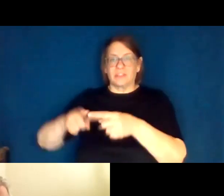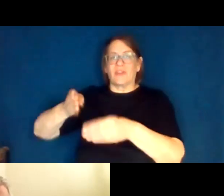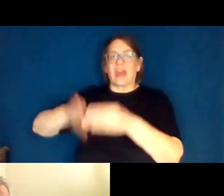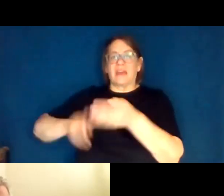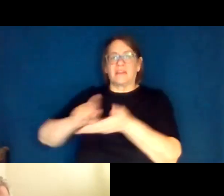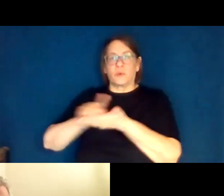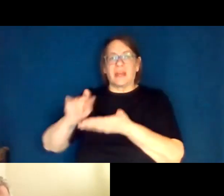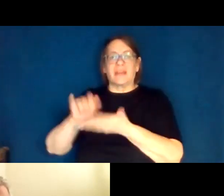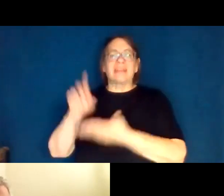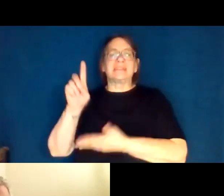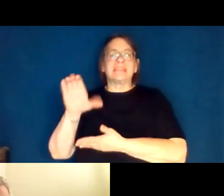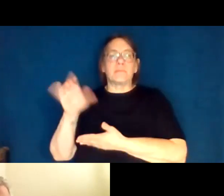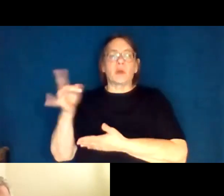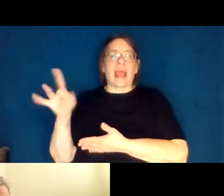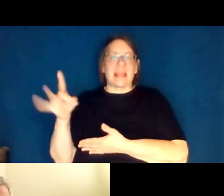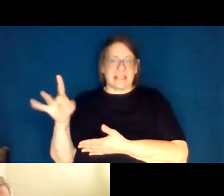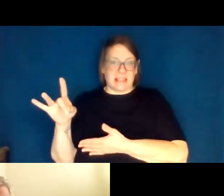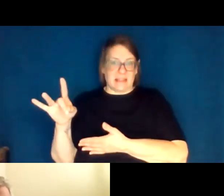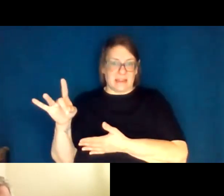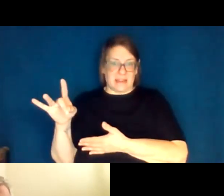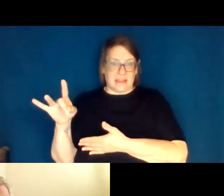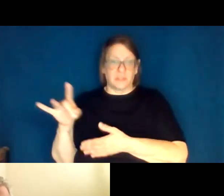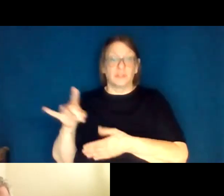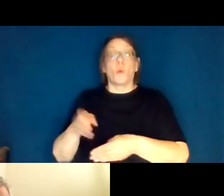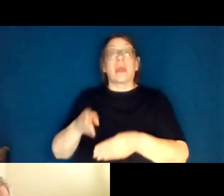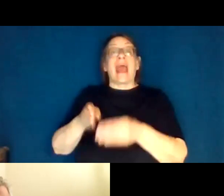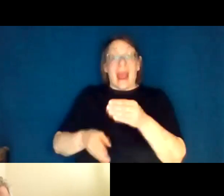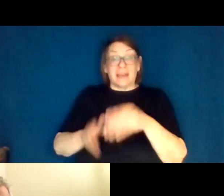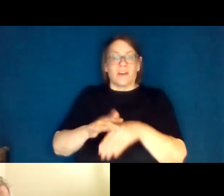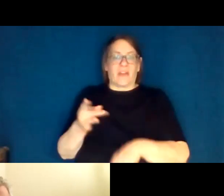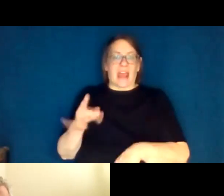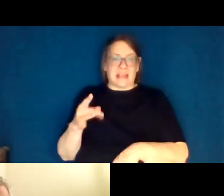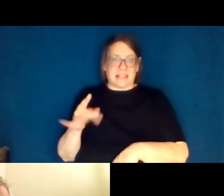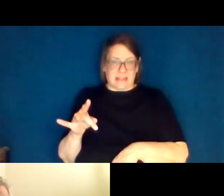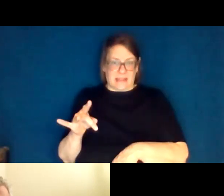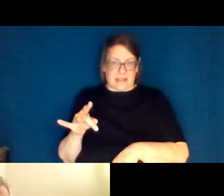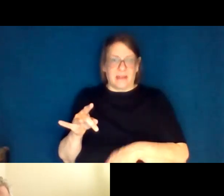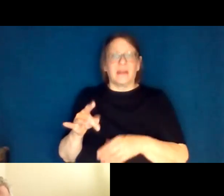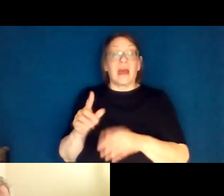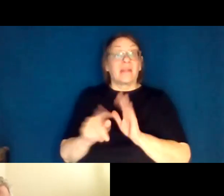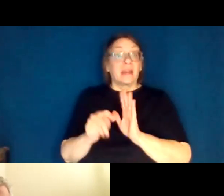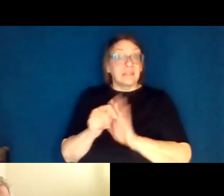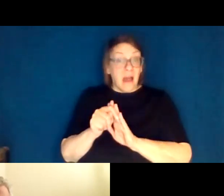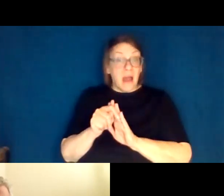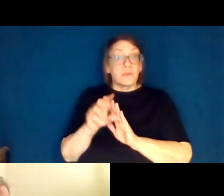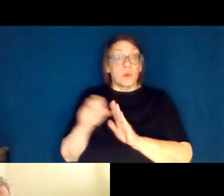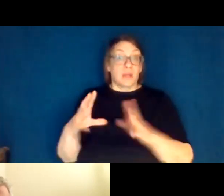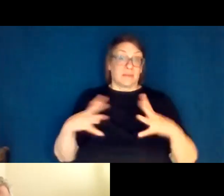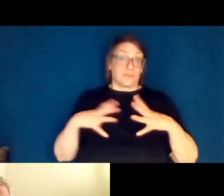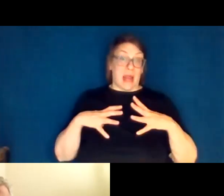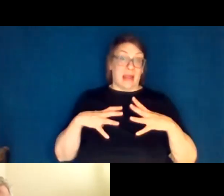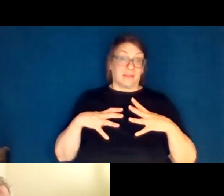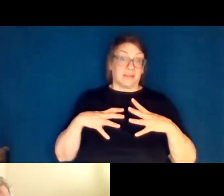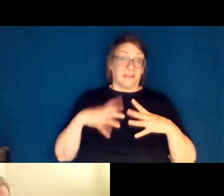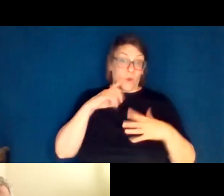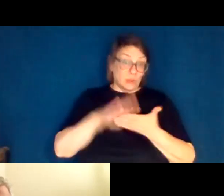is December 18th. So we concluded the survey on December 18th. At that time, there was a break at Gallaudet,